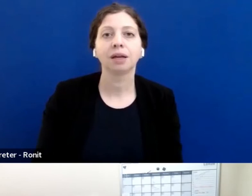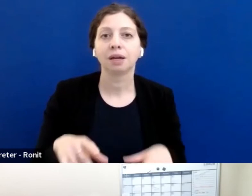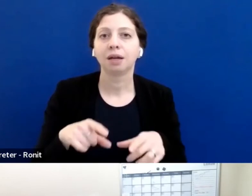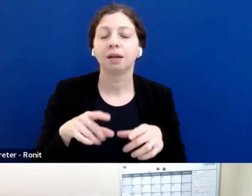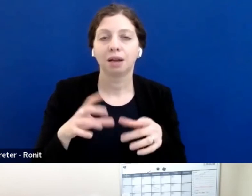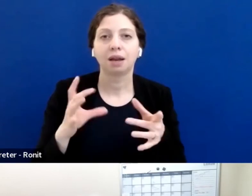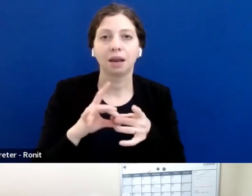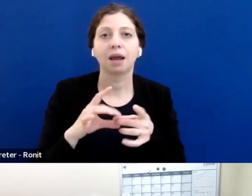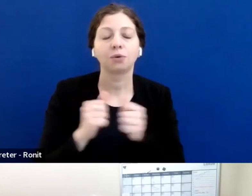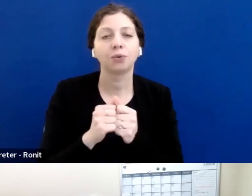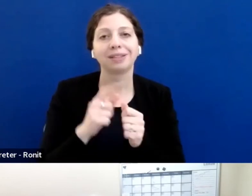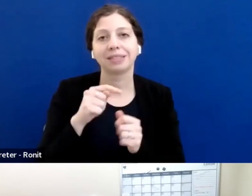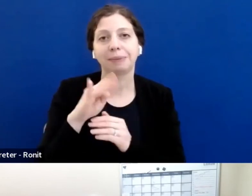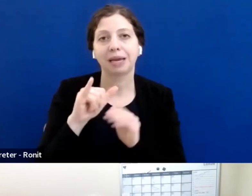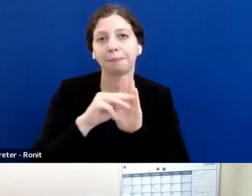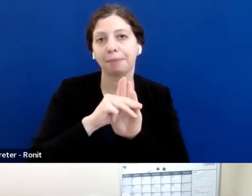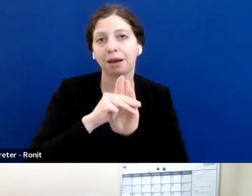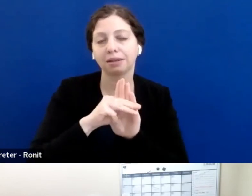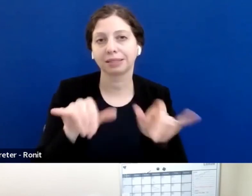about the TBI model systems